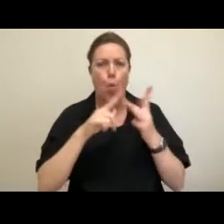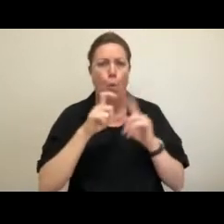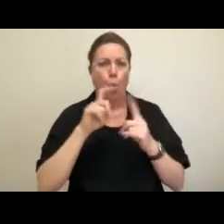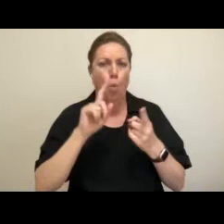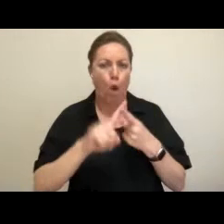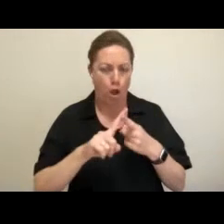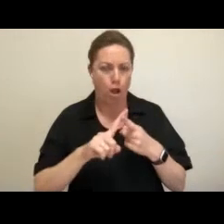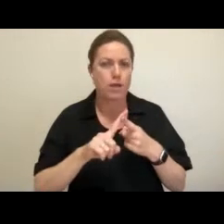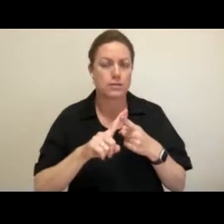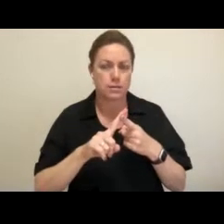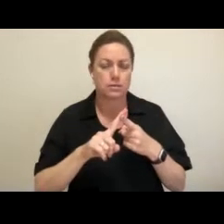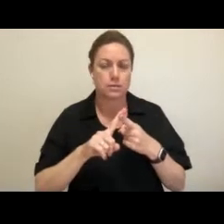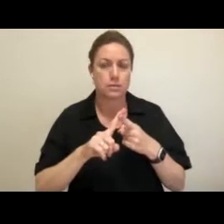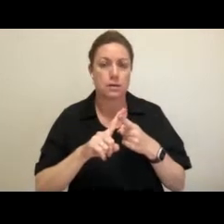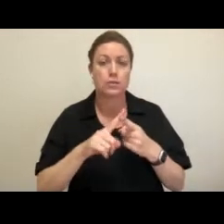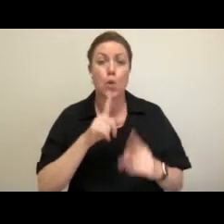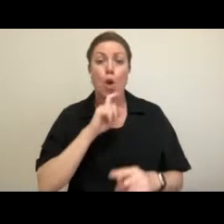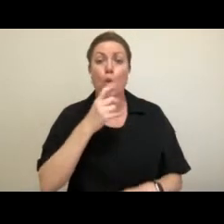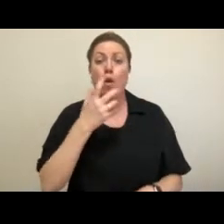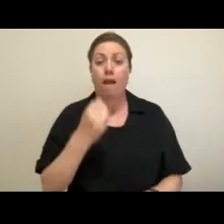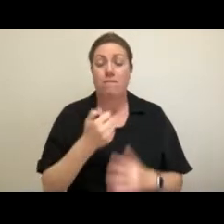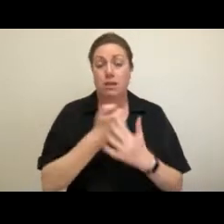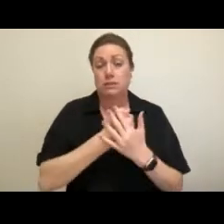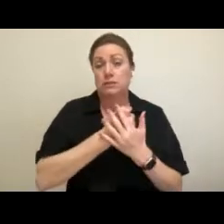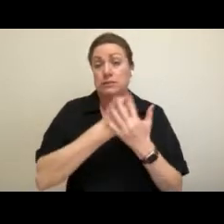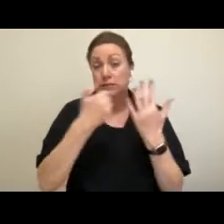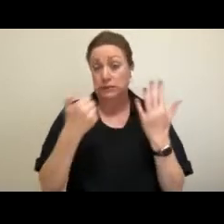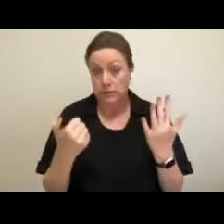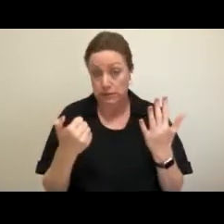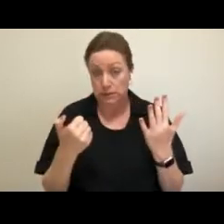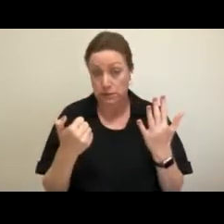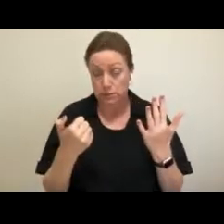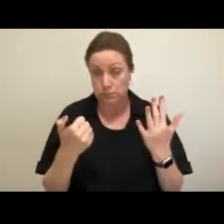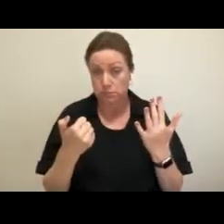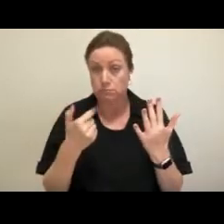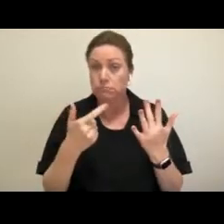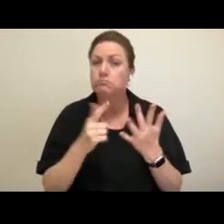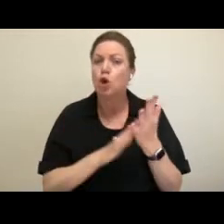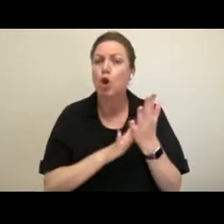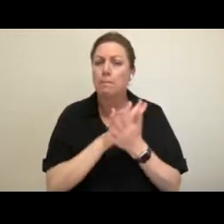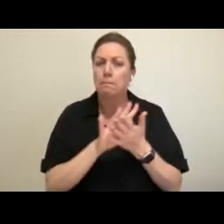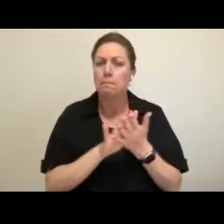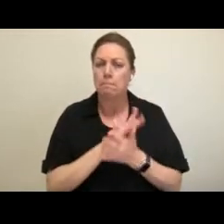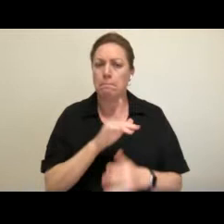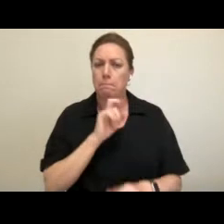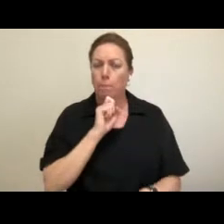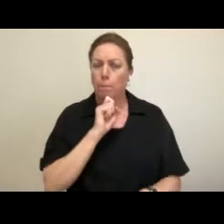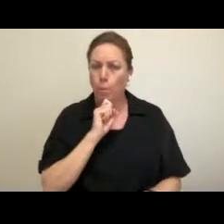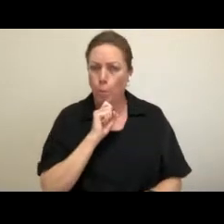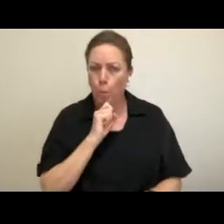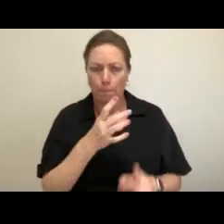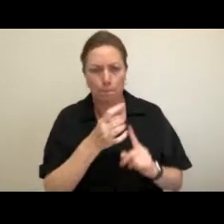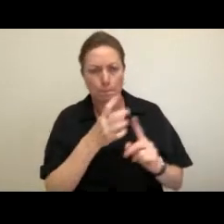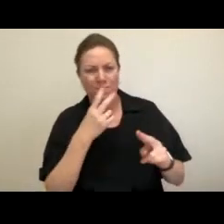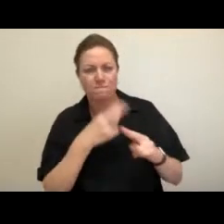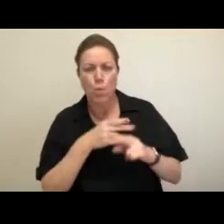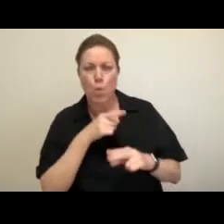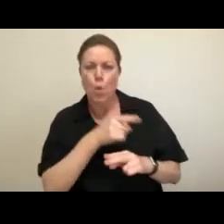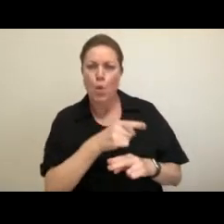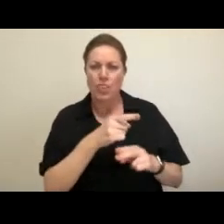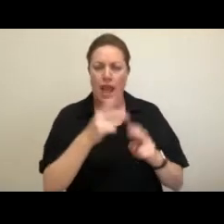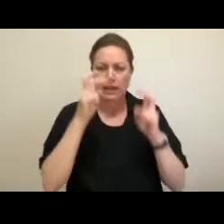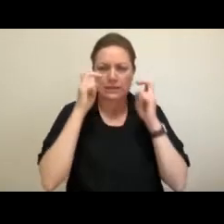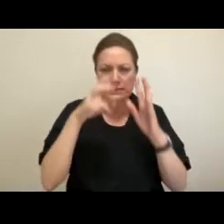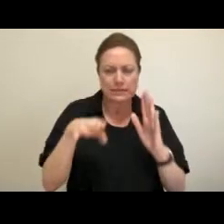have 6 expressions. So they will distinguish each station, yet somehow have a consistent